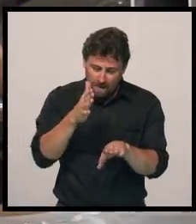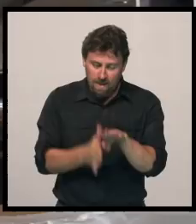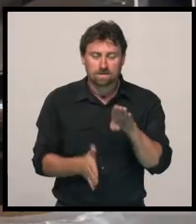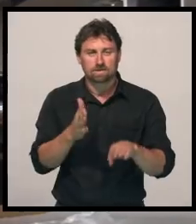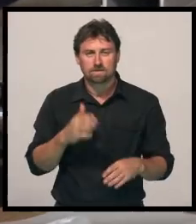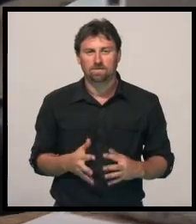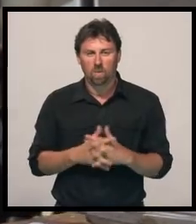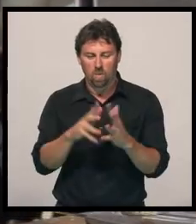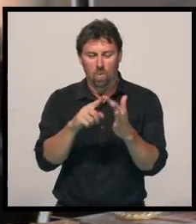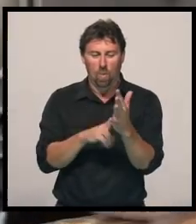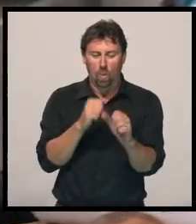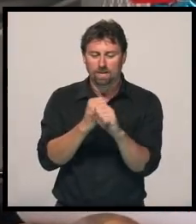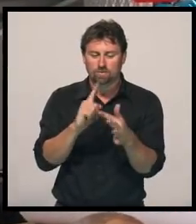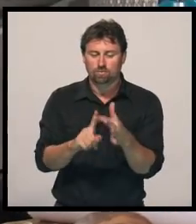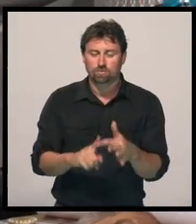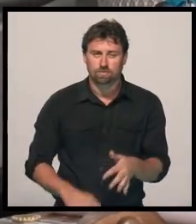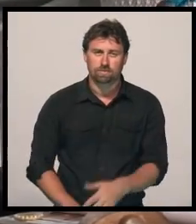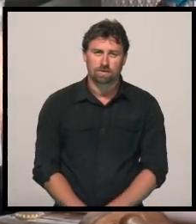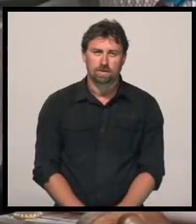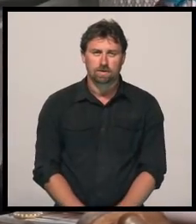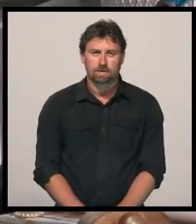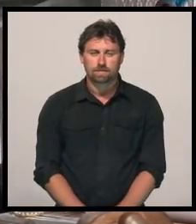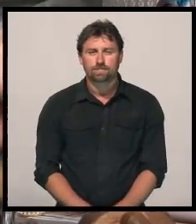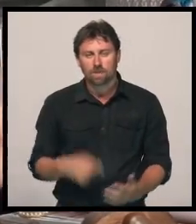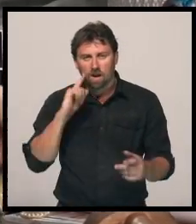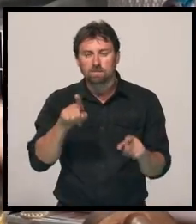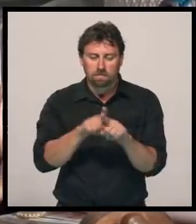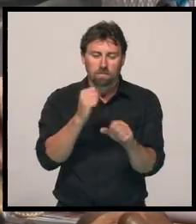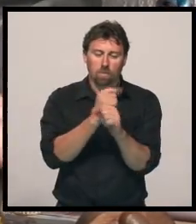Nice little glue on. Go over the edges.